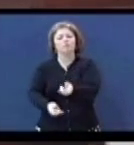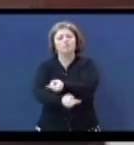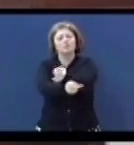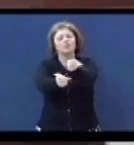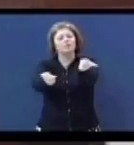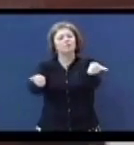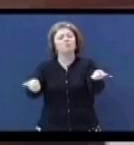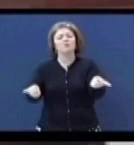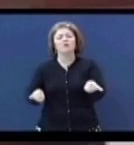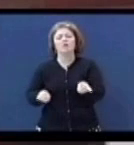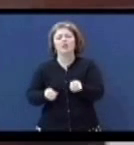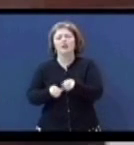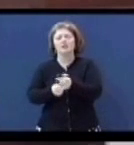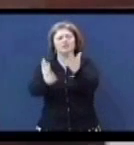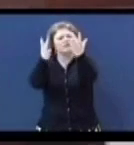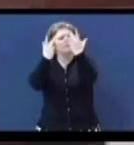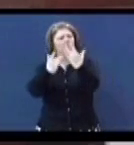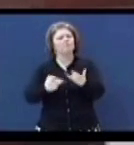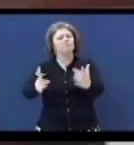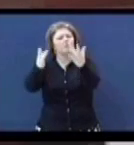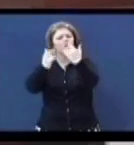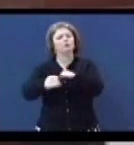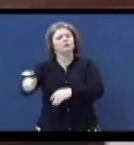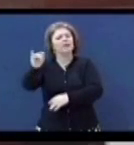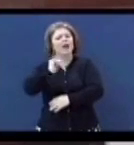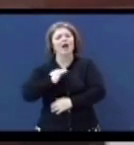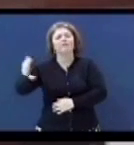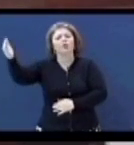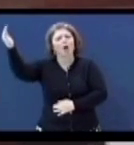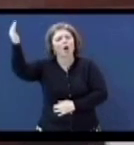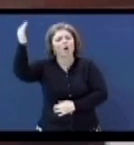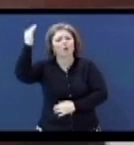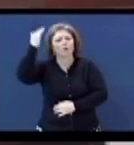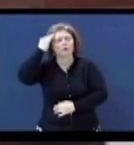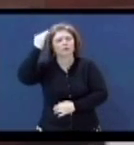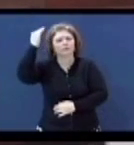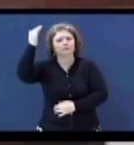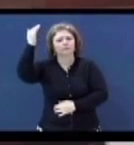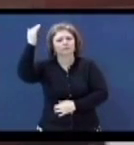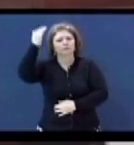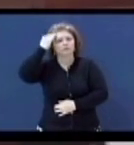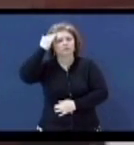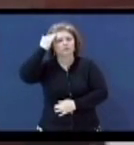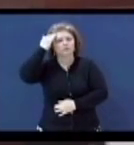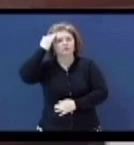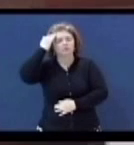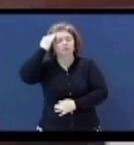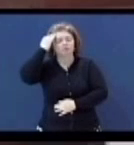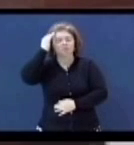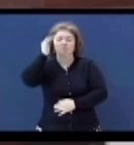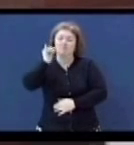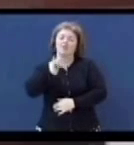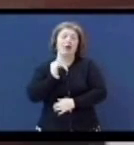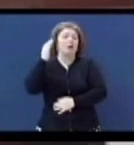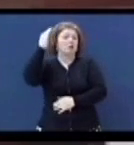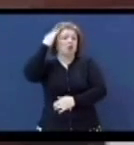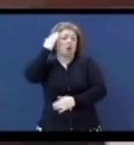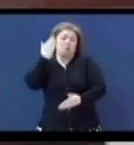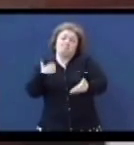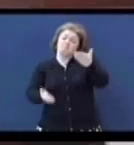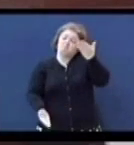the mercies I have known. I know it may